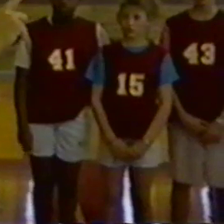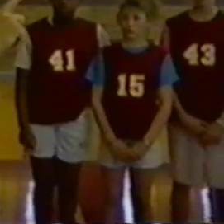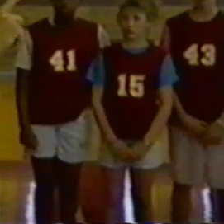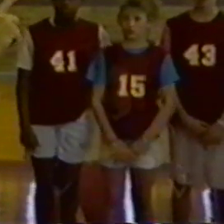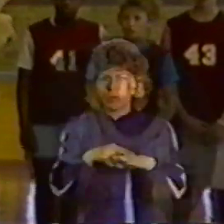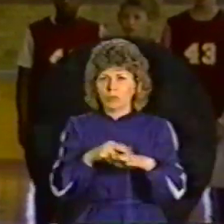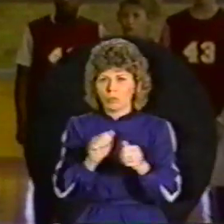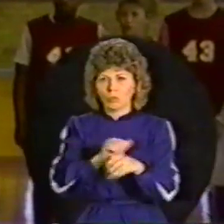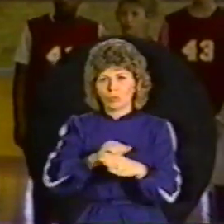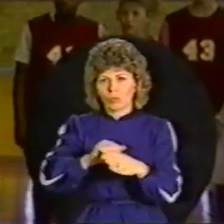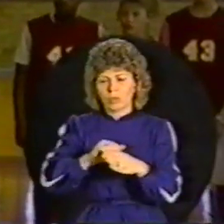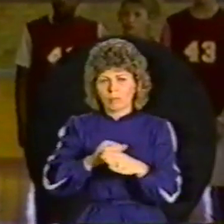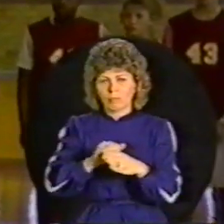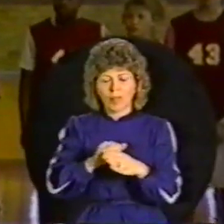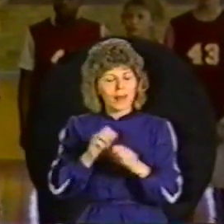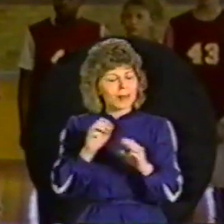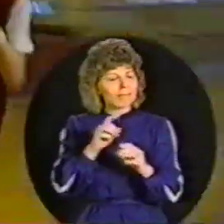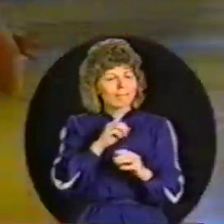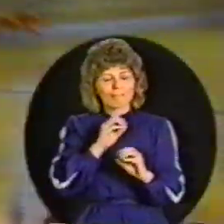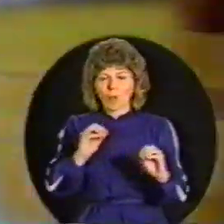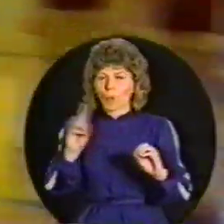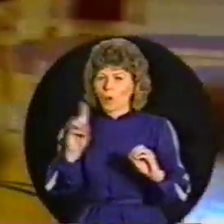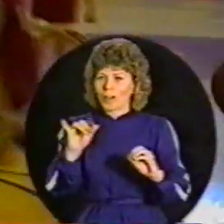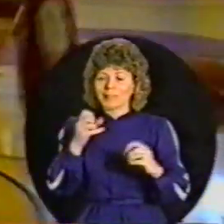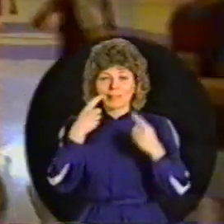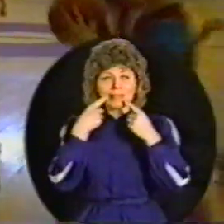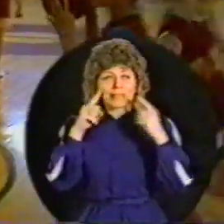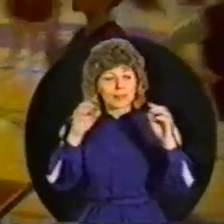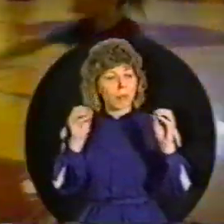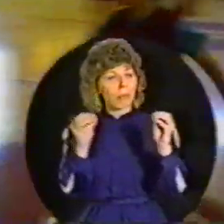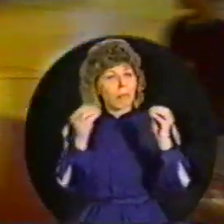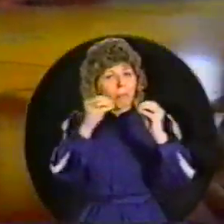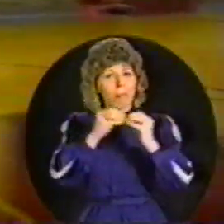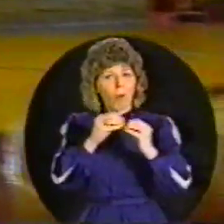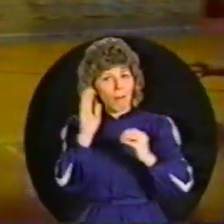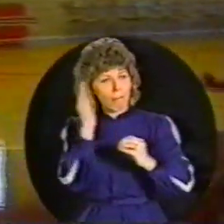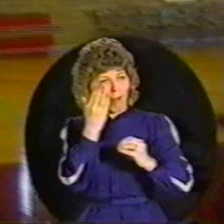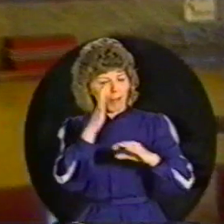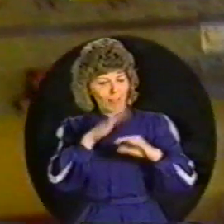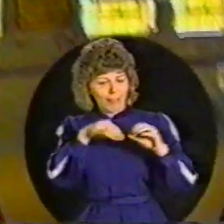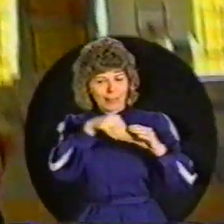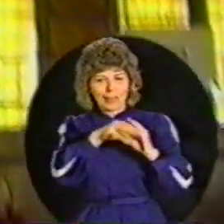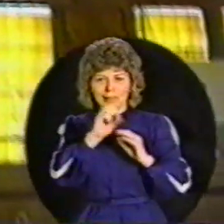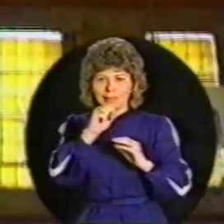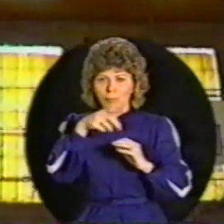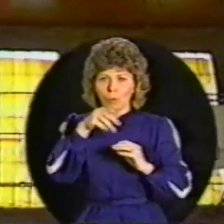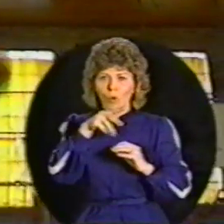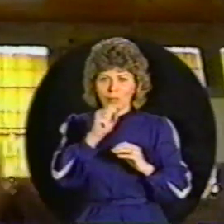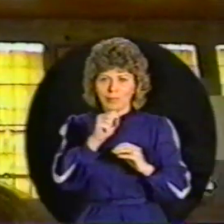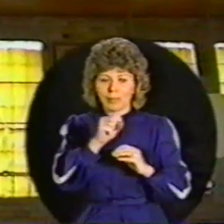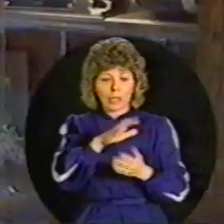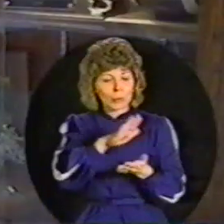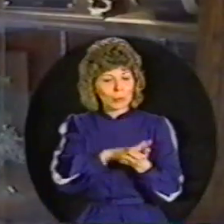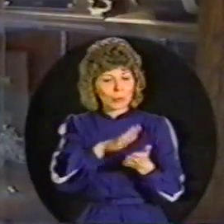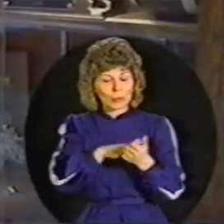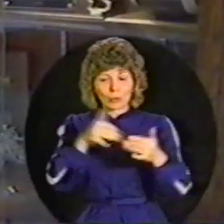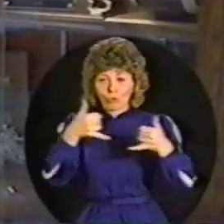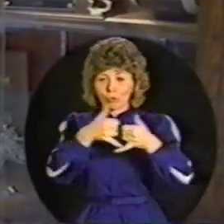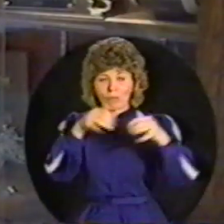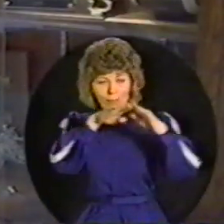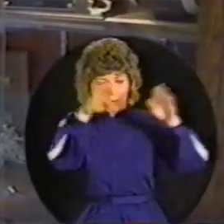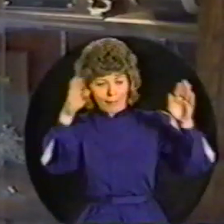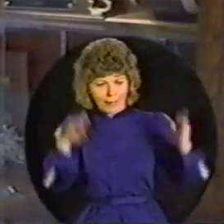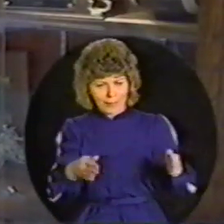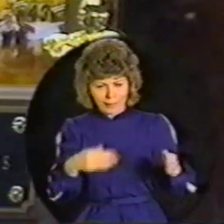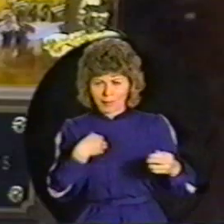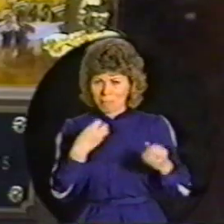drill, huh? Nowhere is success more apparent at the Faribault School for the Deaf than in sports. The school's